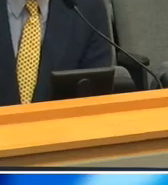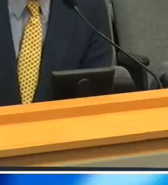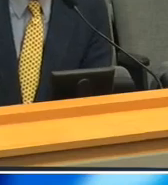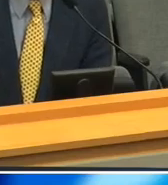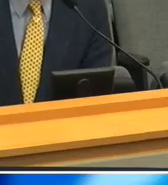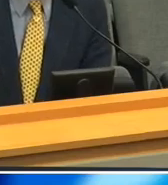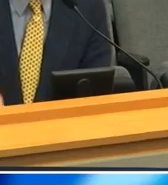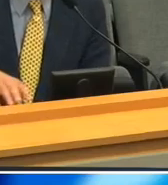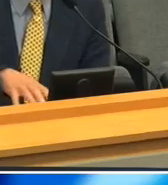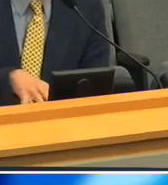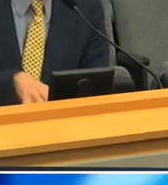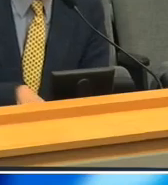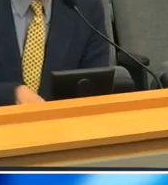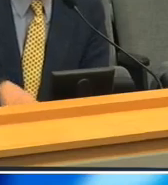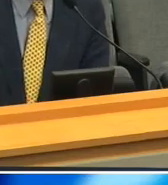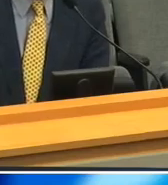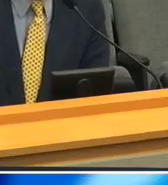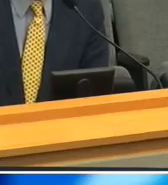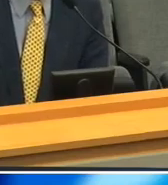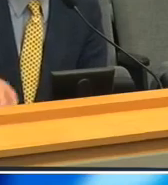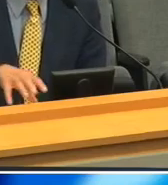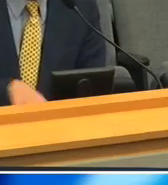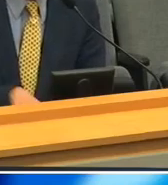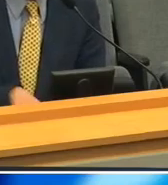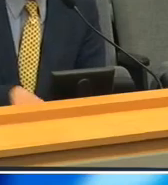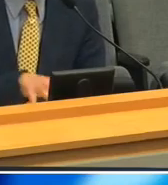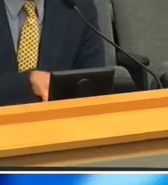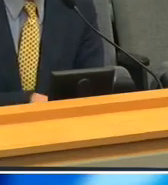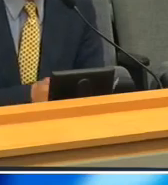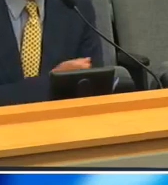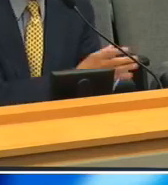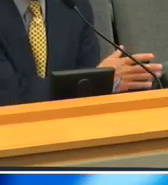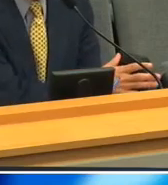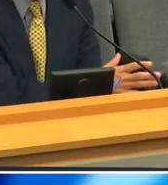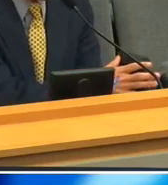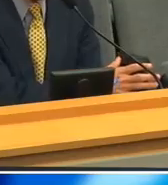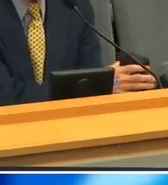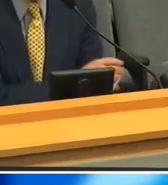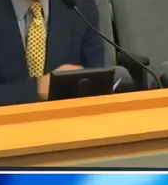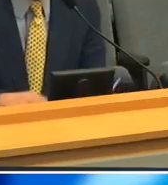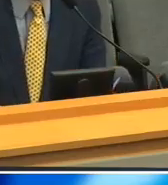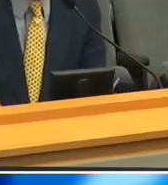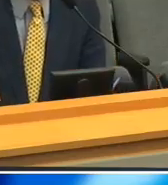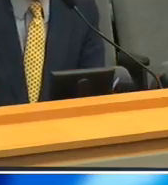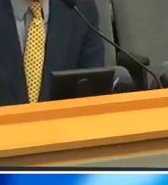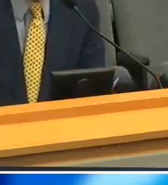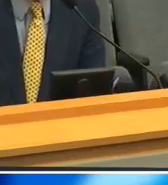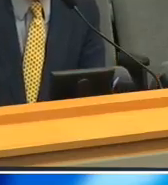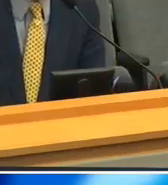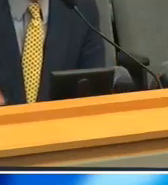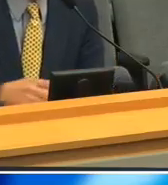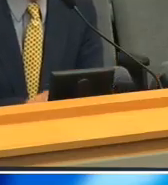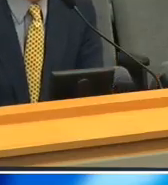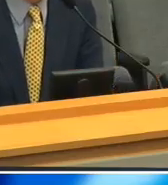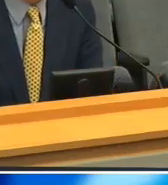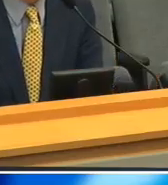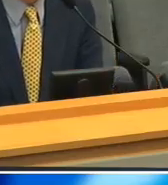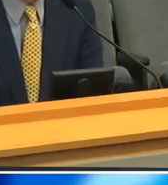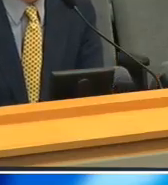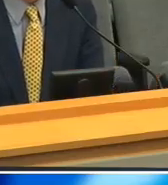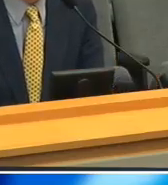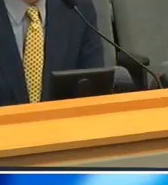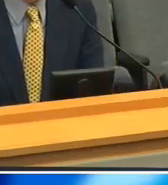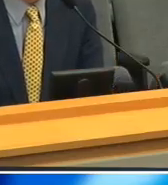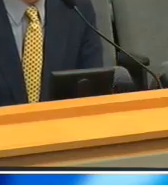year and next year that are our budget figures. So expenditure figures from last year and earlier, but then for this year and moving forward, what we